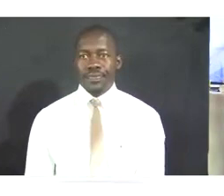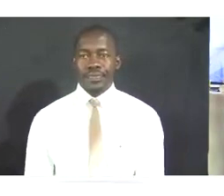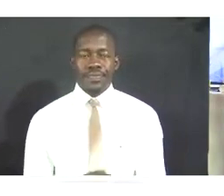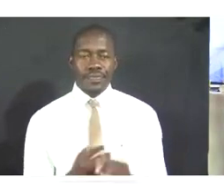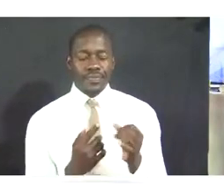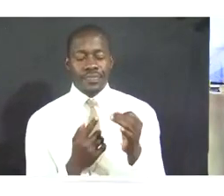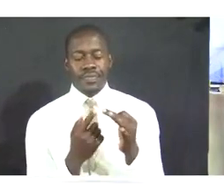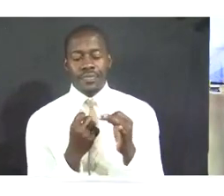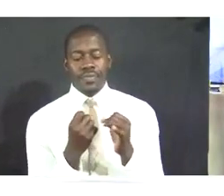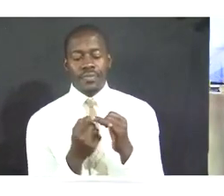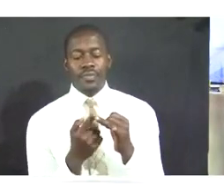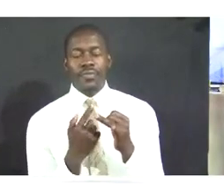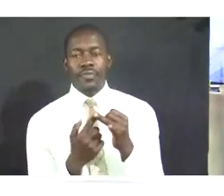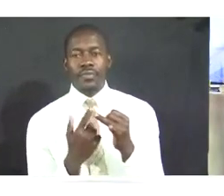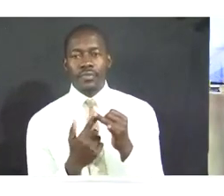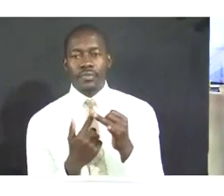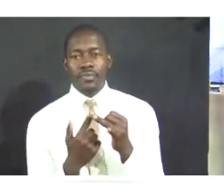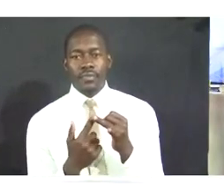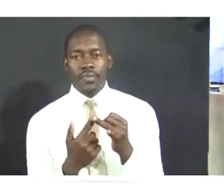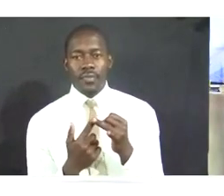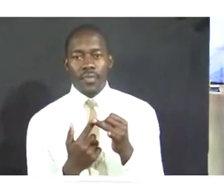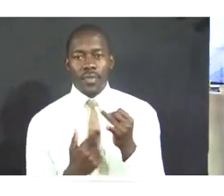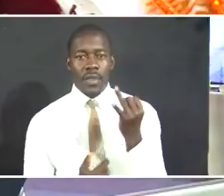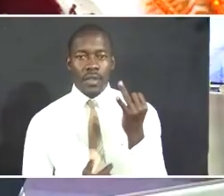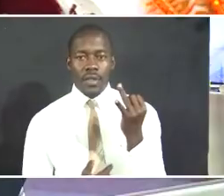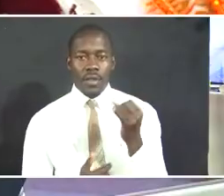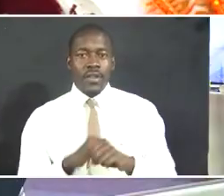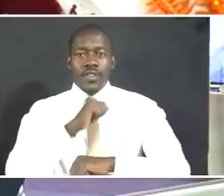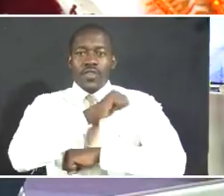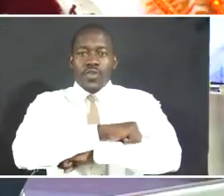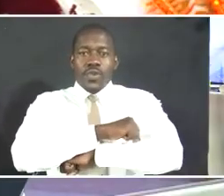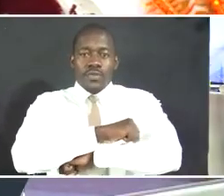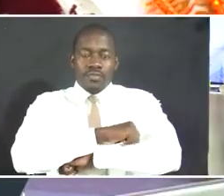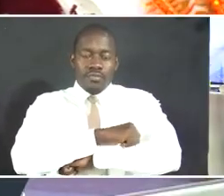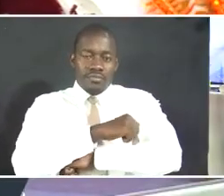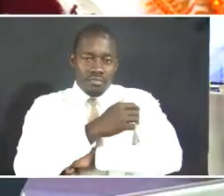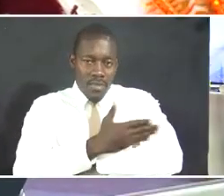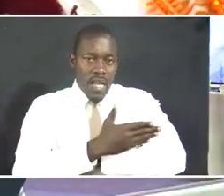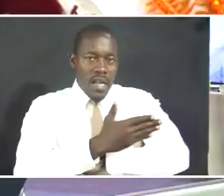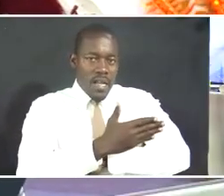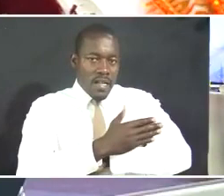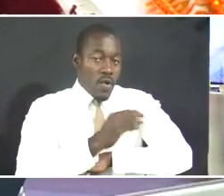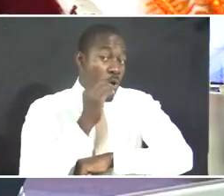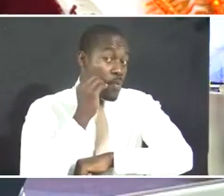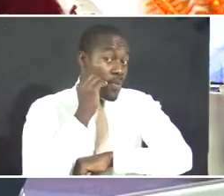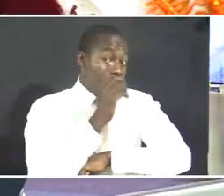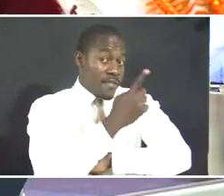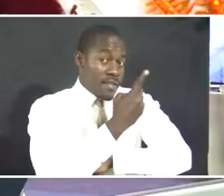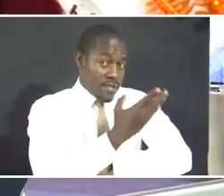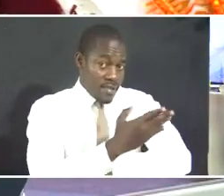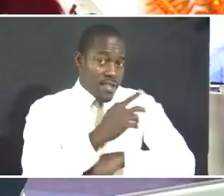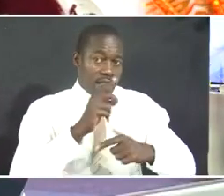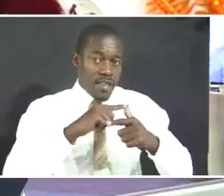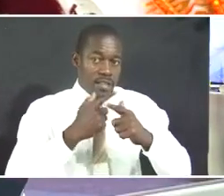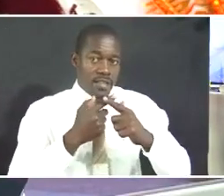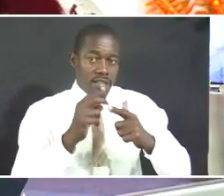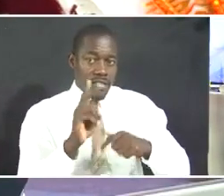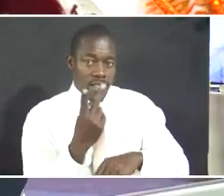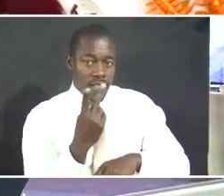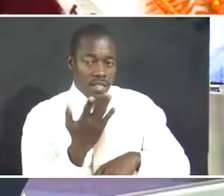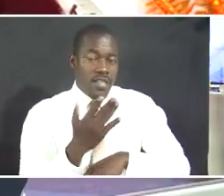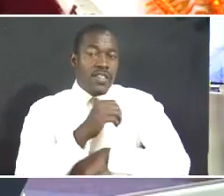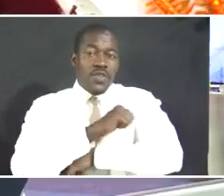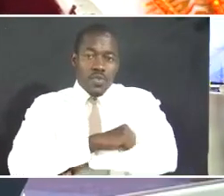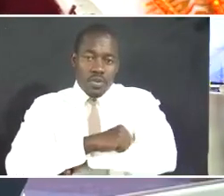two, the school. The school now takes over the child from age of four onwards. These are called